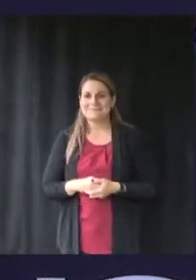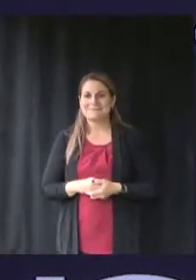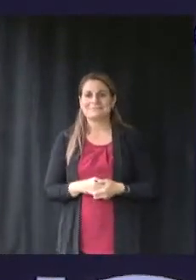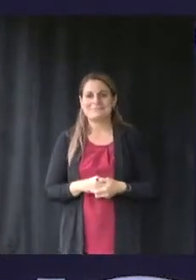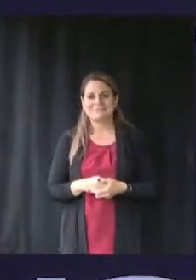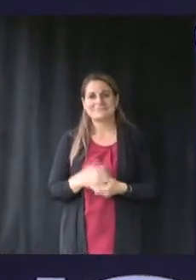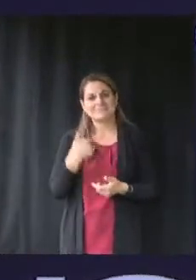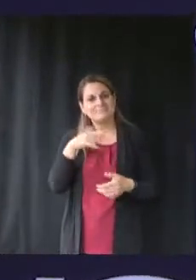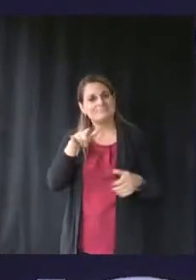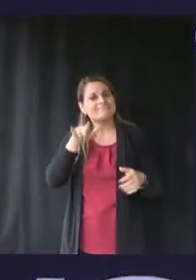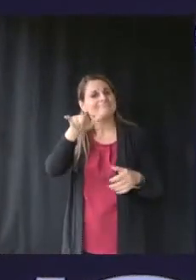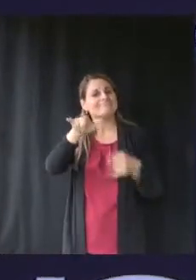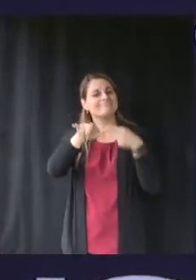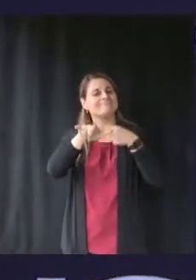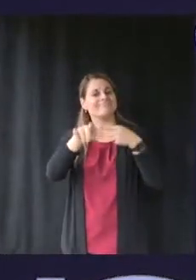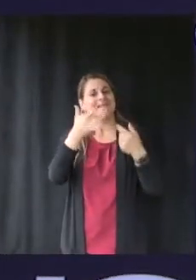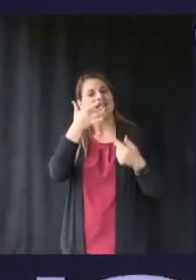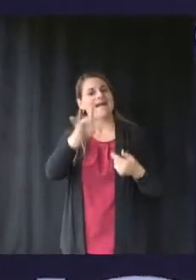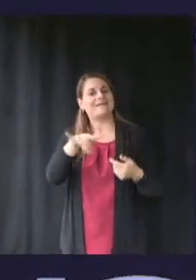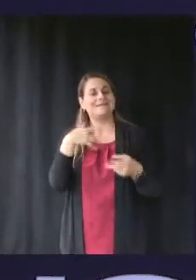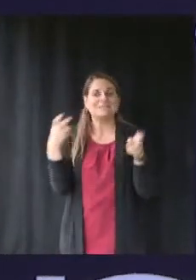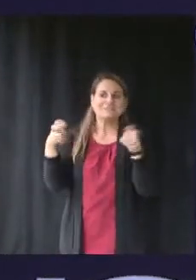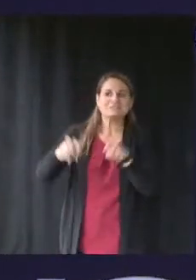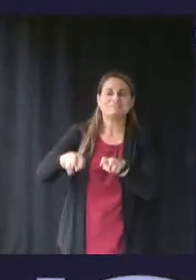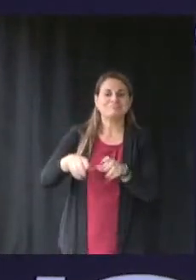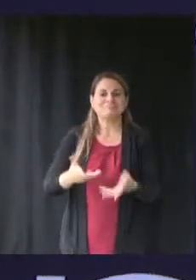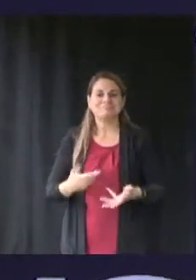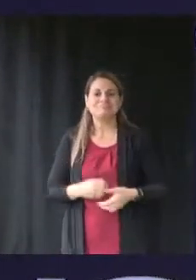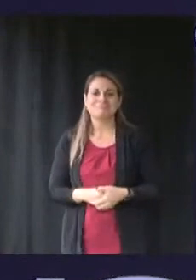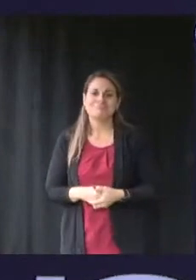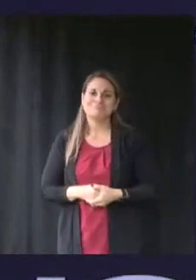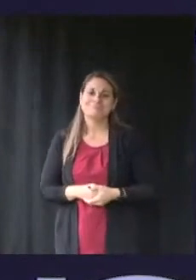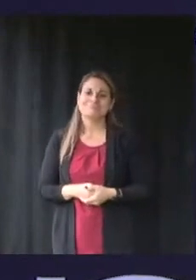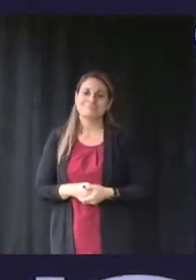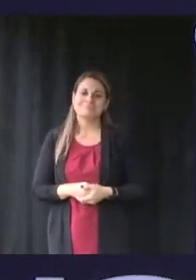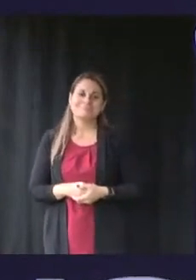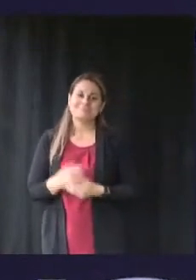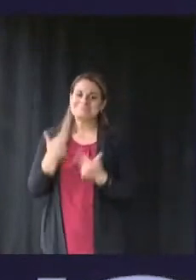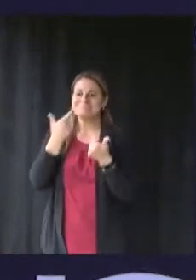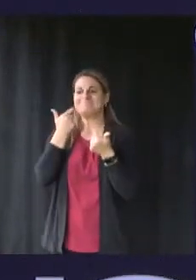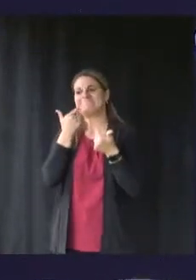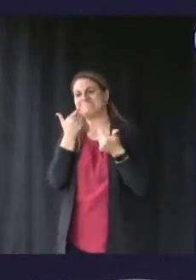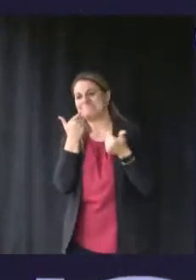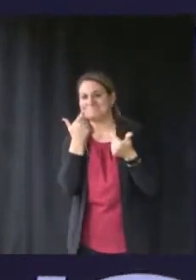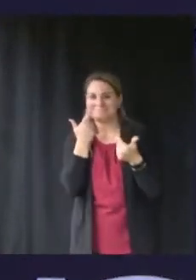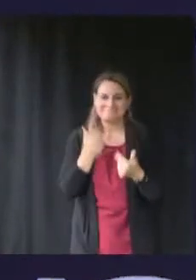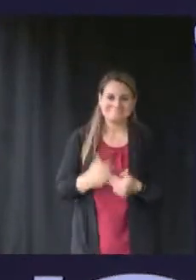these days. And